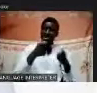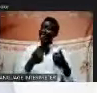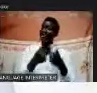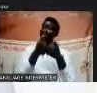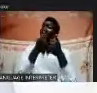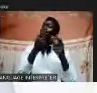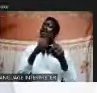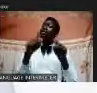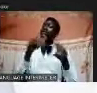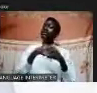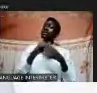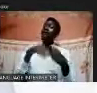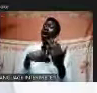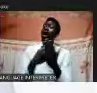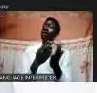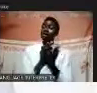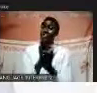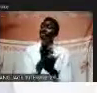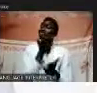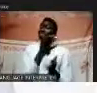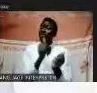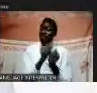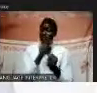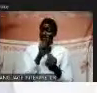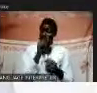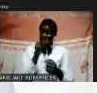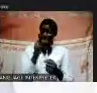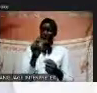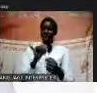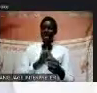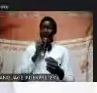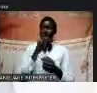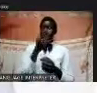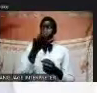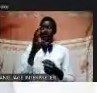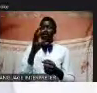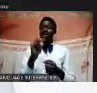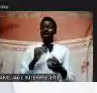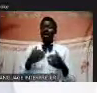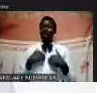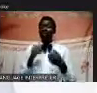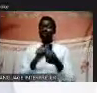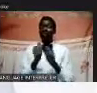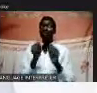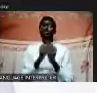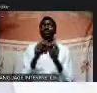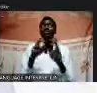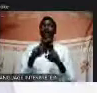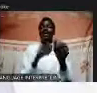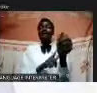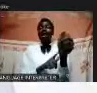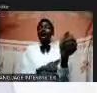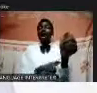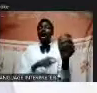honesty, is there with you. I'm one of them. I've always had problems with very long words, and I